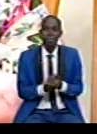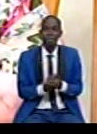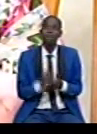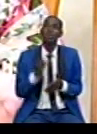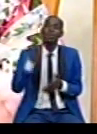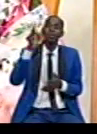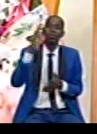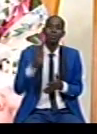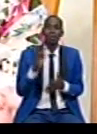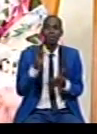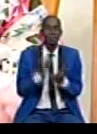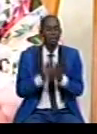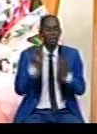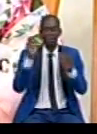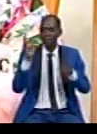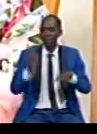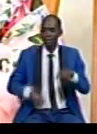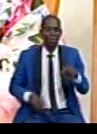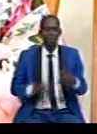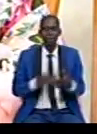God that can never fail